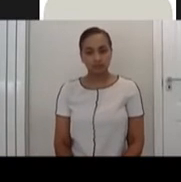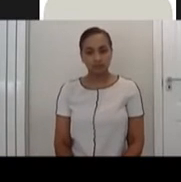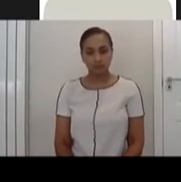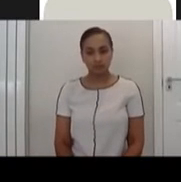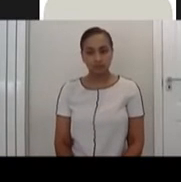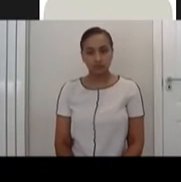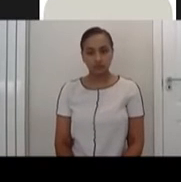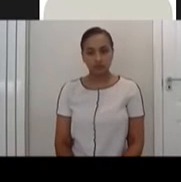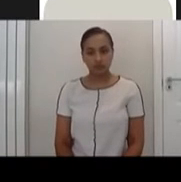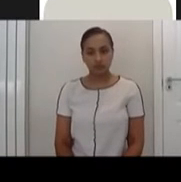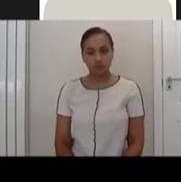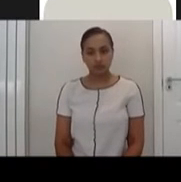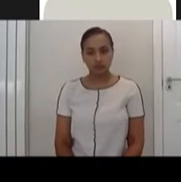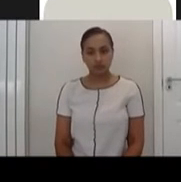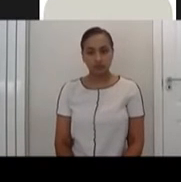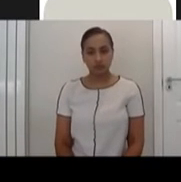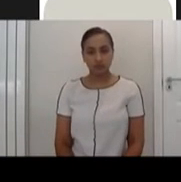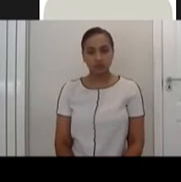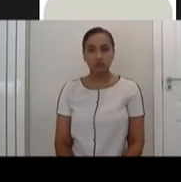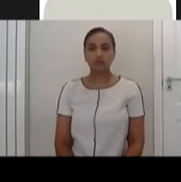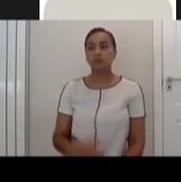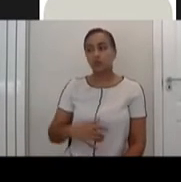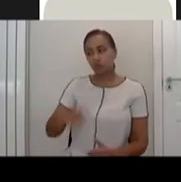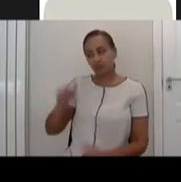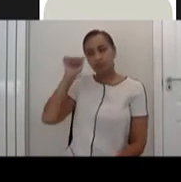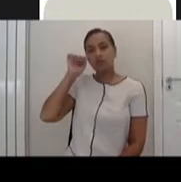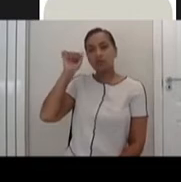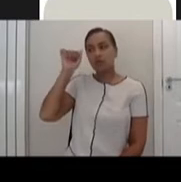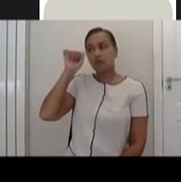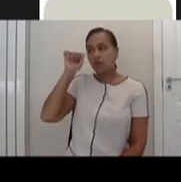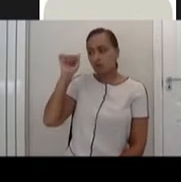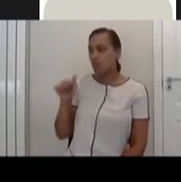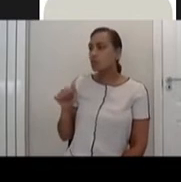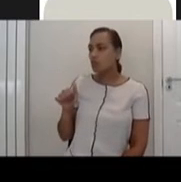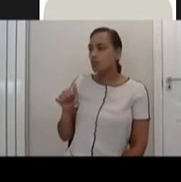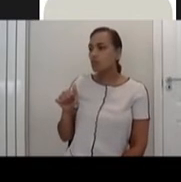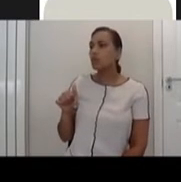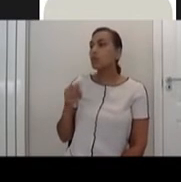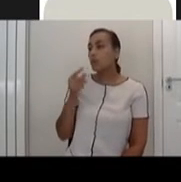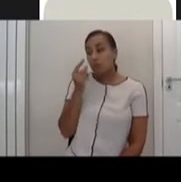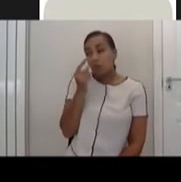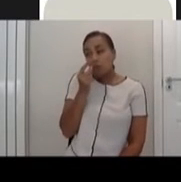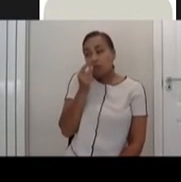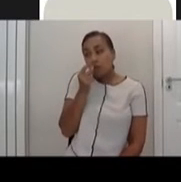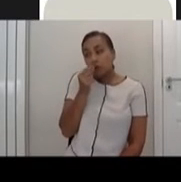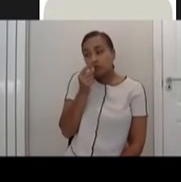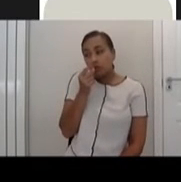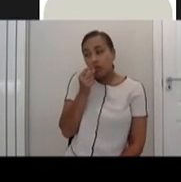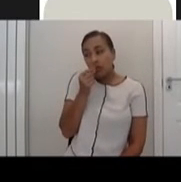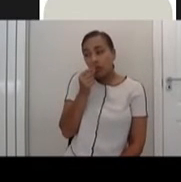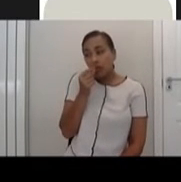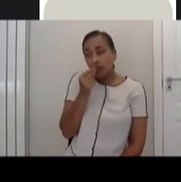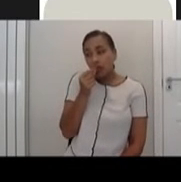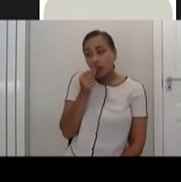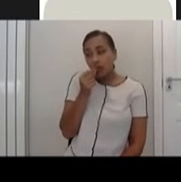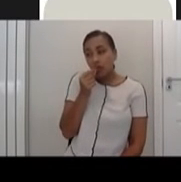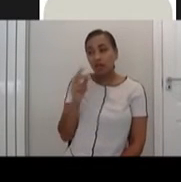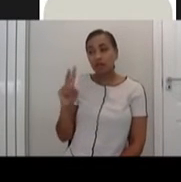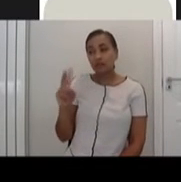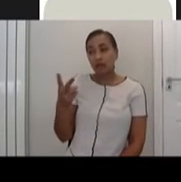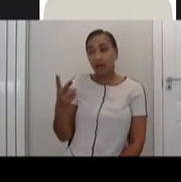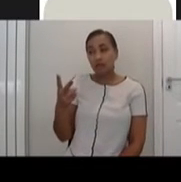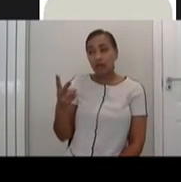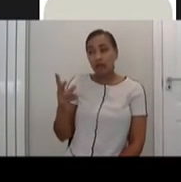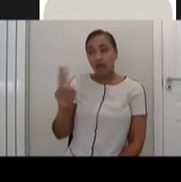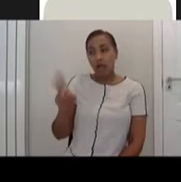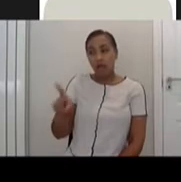as well, you know, we are aware, of course, that there is a possibility, a distinct possibility of a second wave,